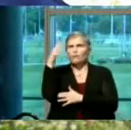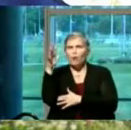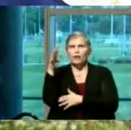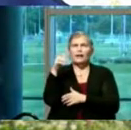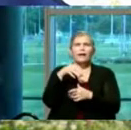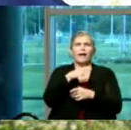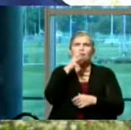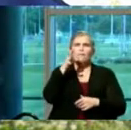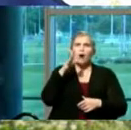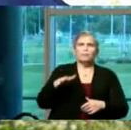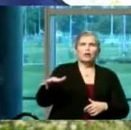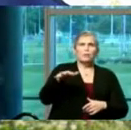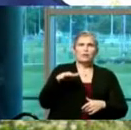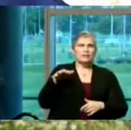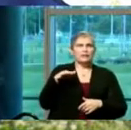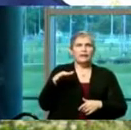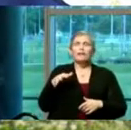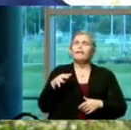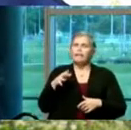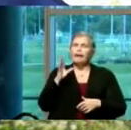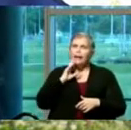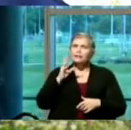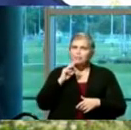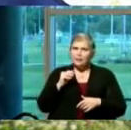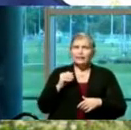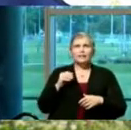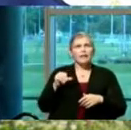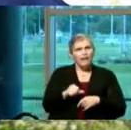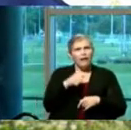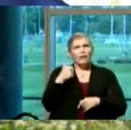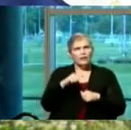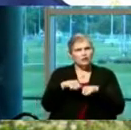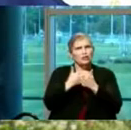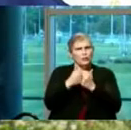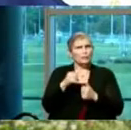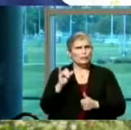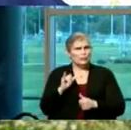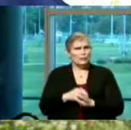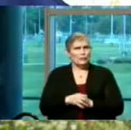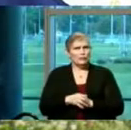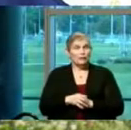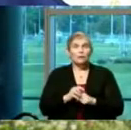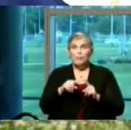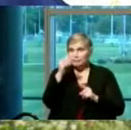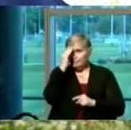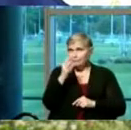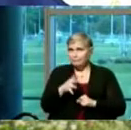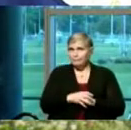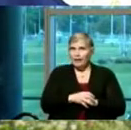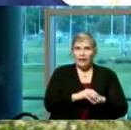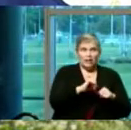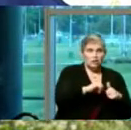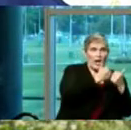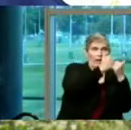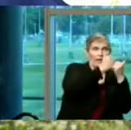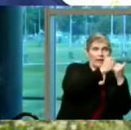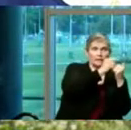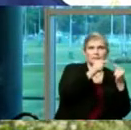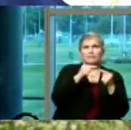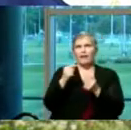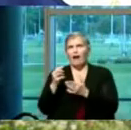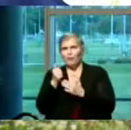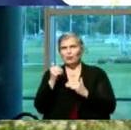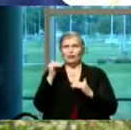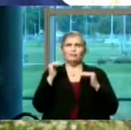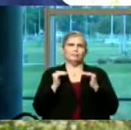rural communities are not short on challenges. But for every challenge, There is an opportunity. And we at USDA want